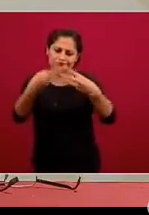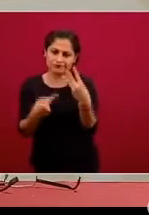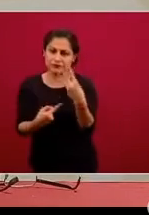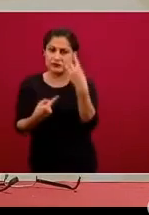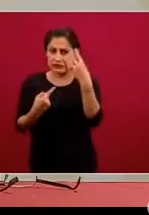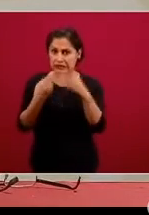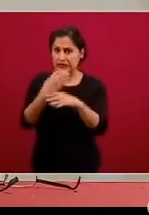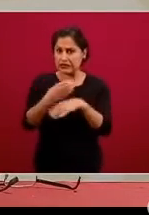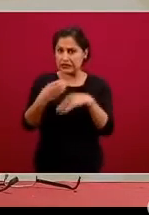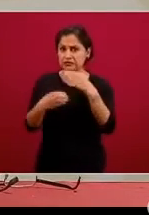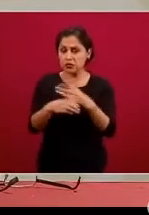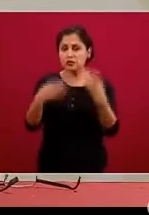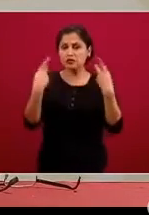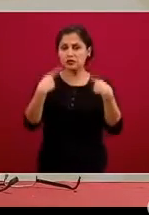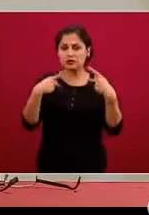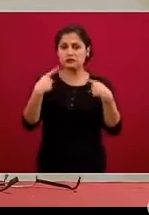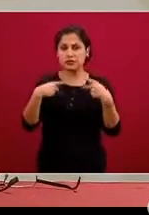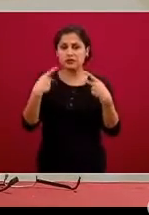and these activities